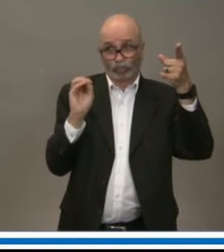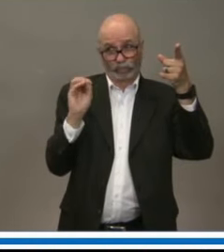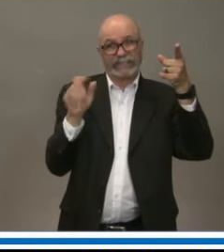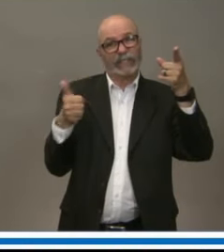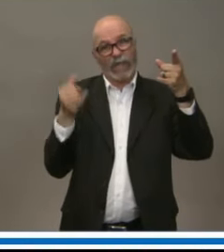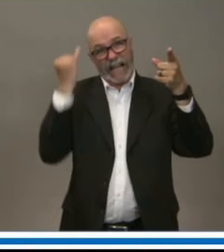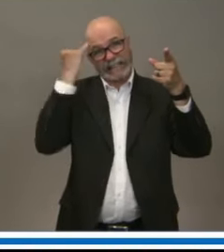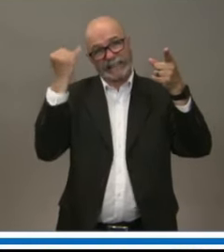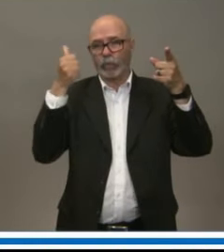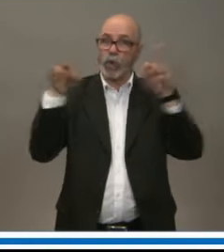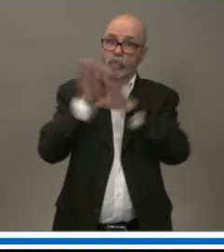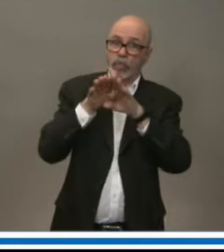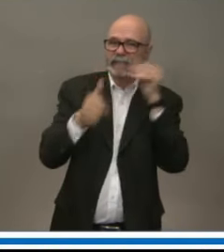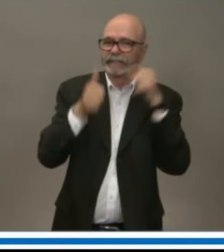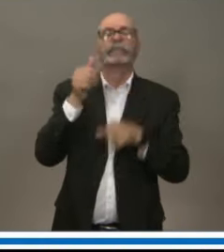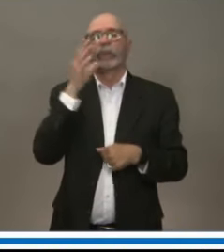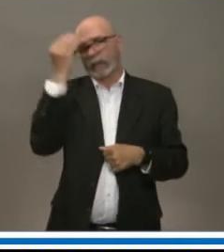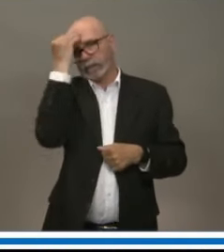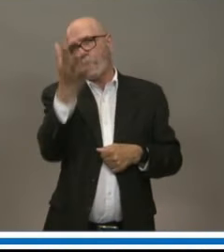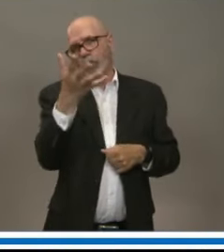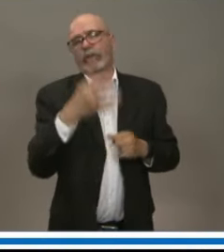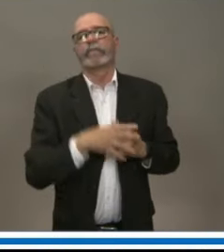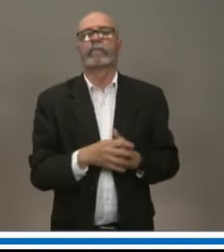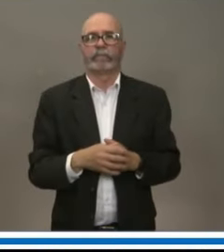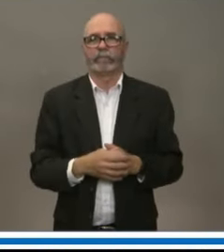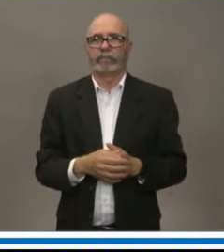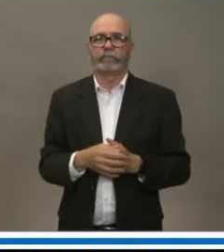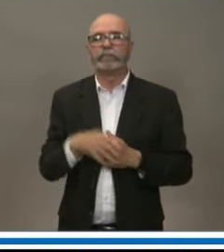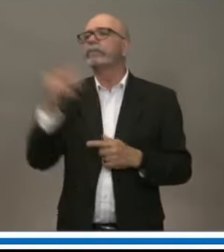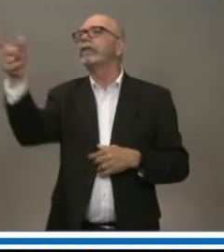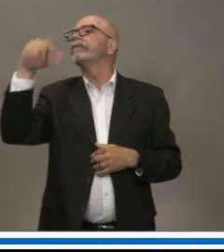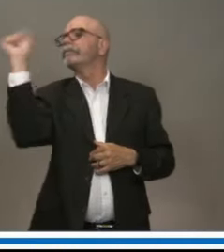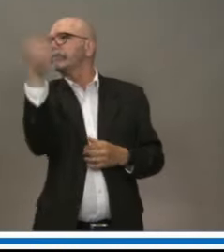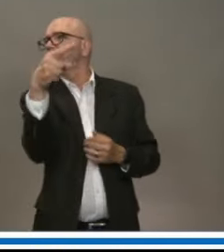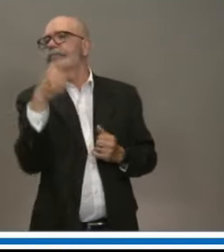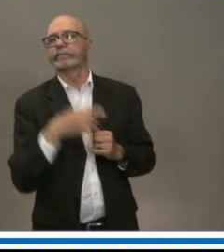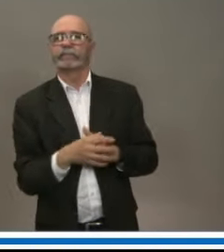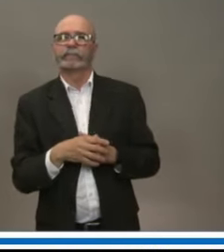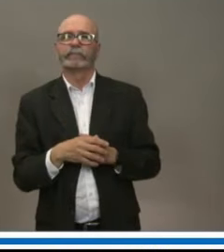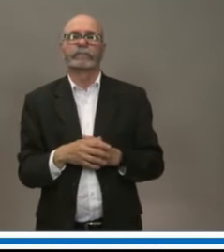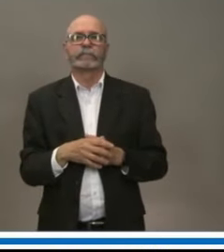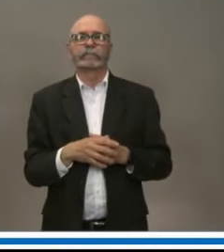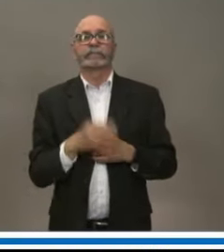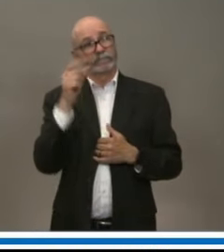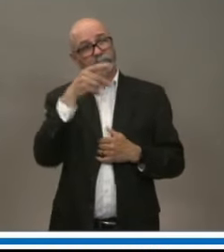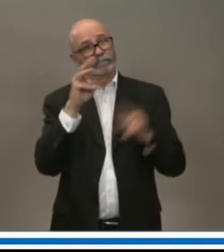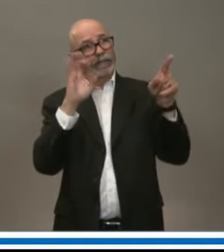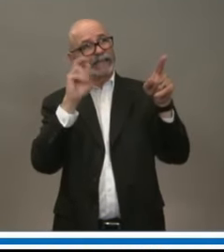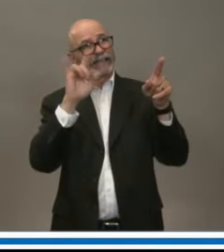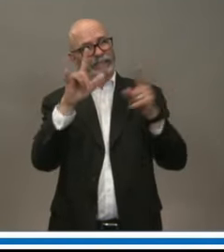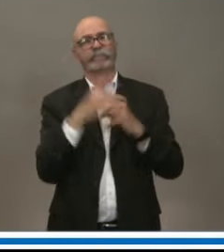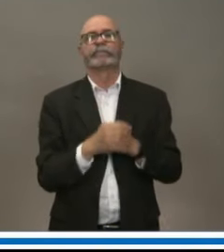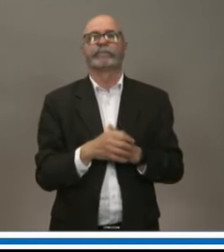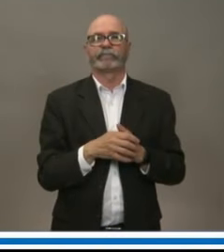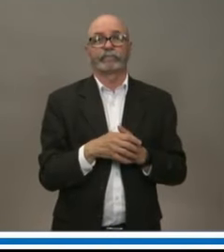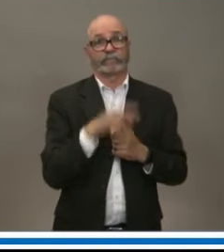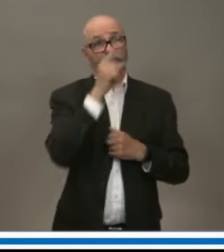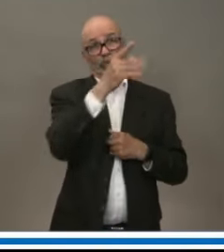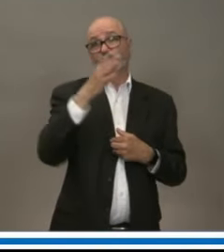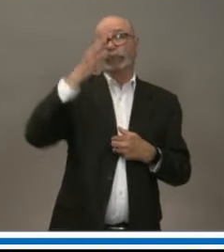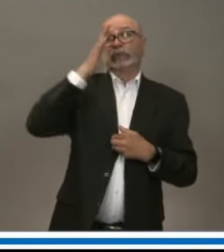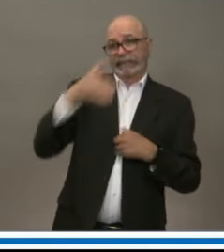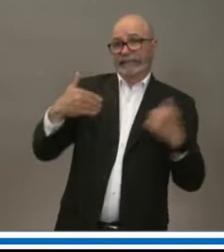follow-up. Yes, this question is also for the Premier. I understand you'll be taking part in a call with the Prime Minister and other premiers today. I'm just